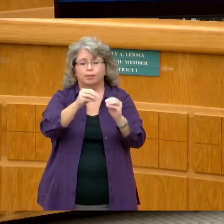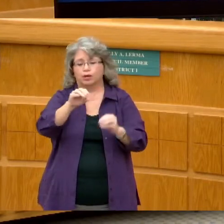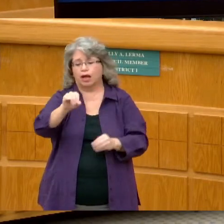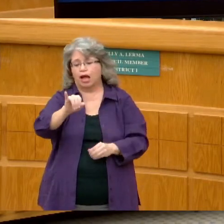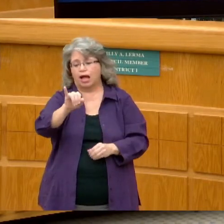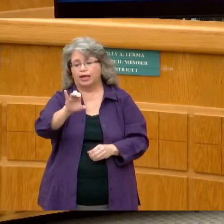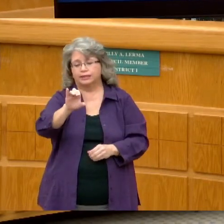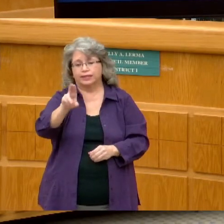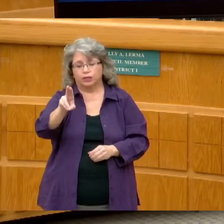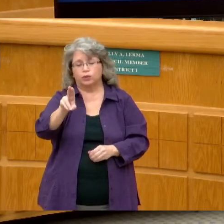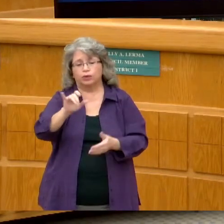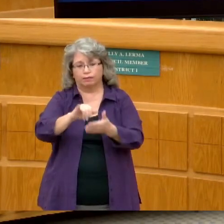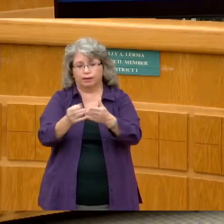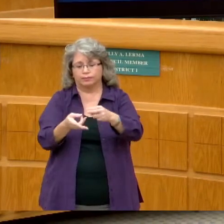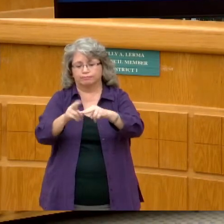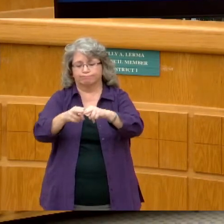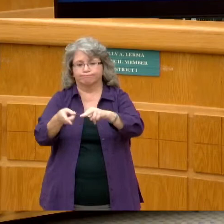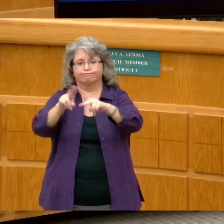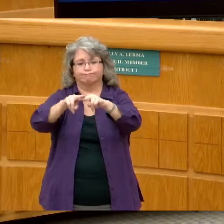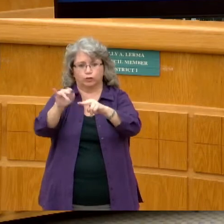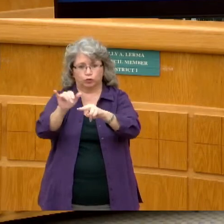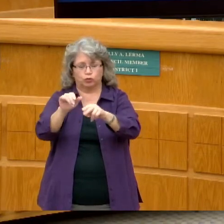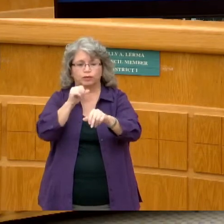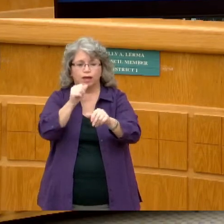as the hospitalizations are.